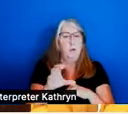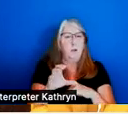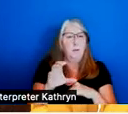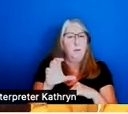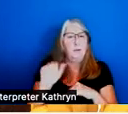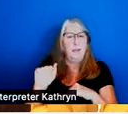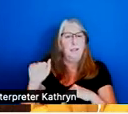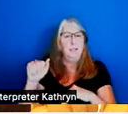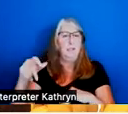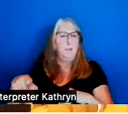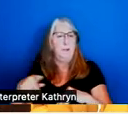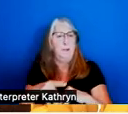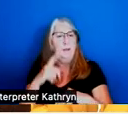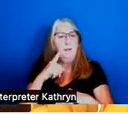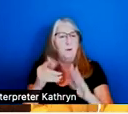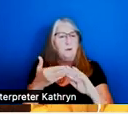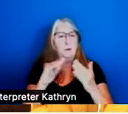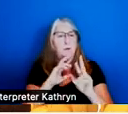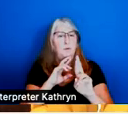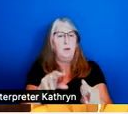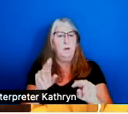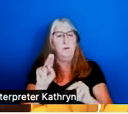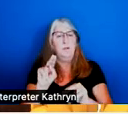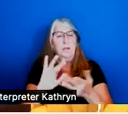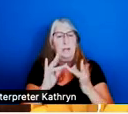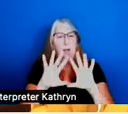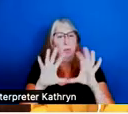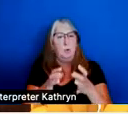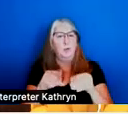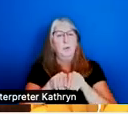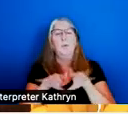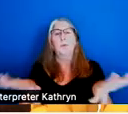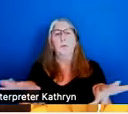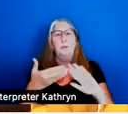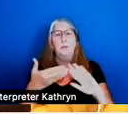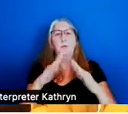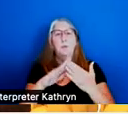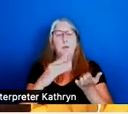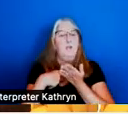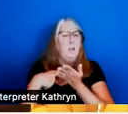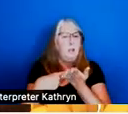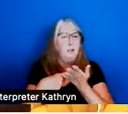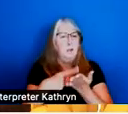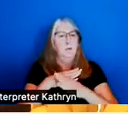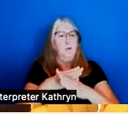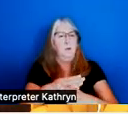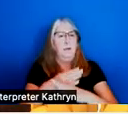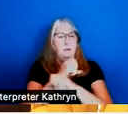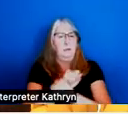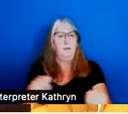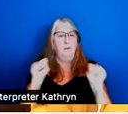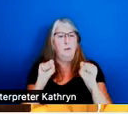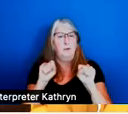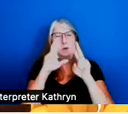Community Responders Network to expand community dialogue to protect and safeguard the safety, respect,